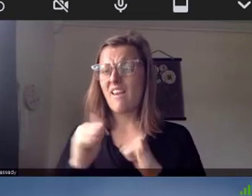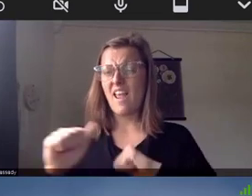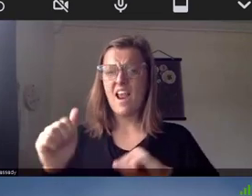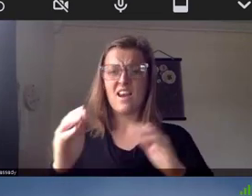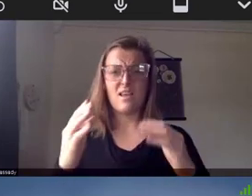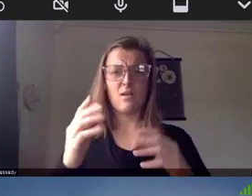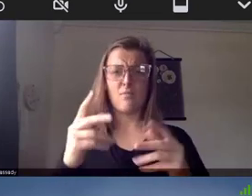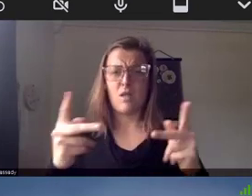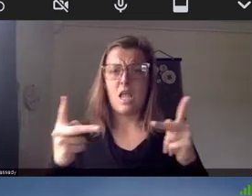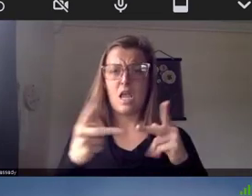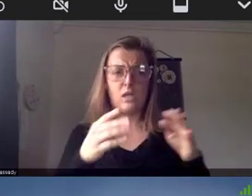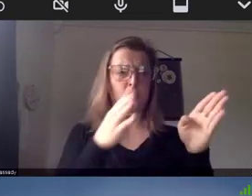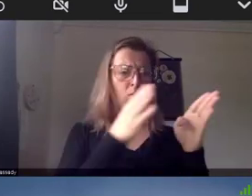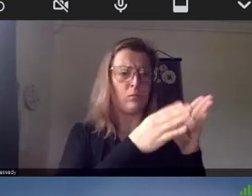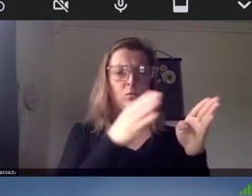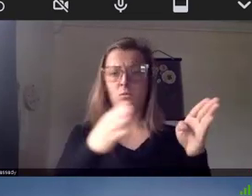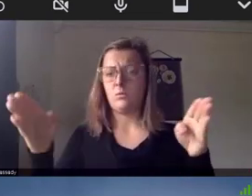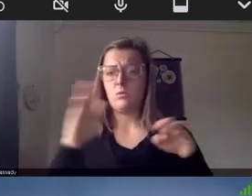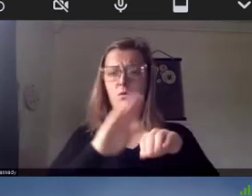L.